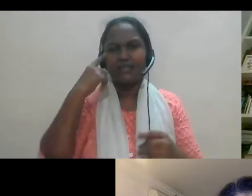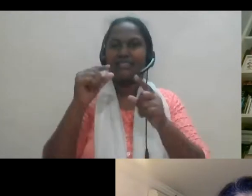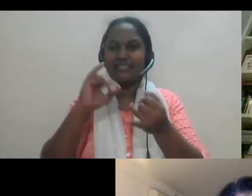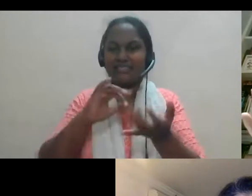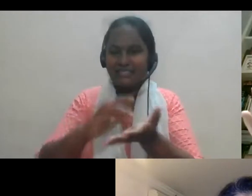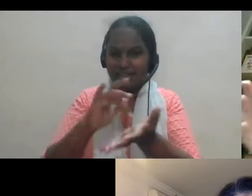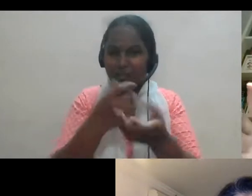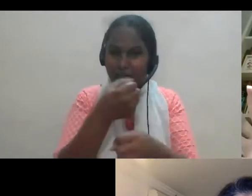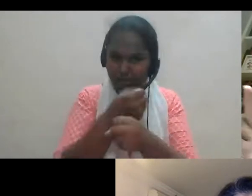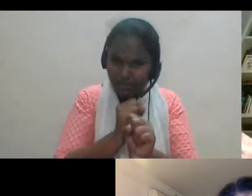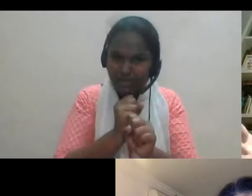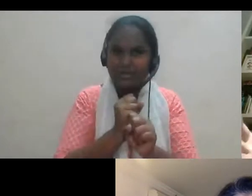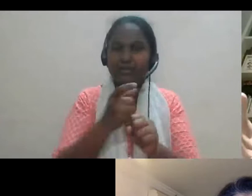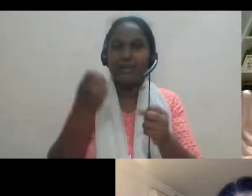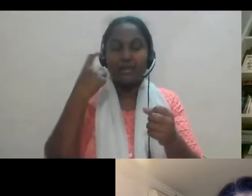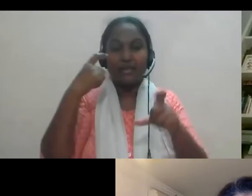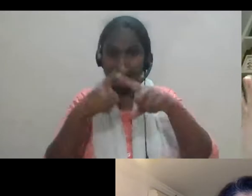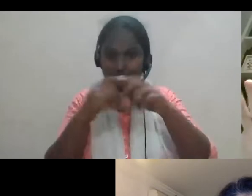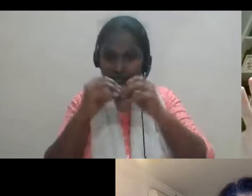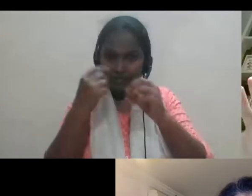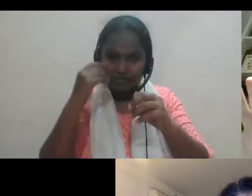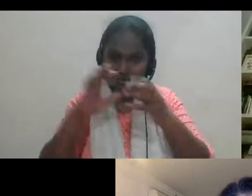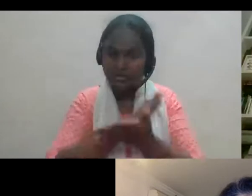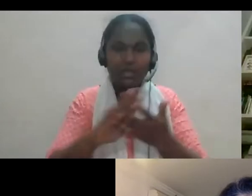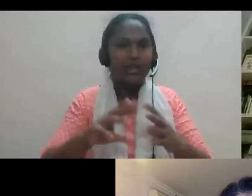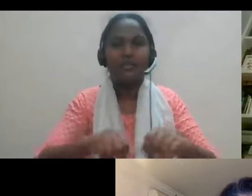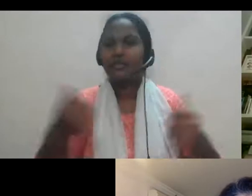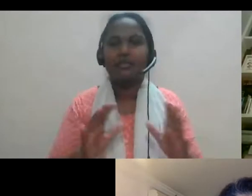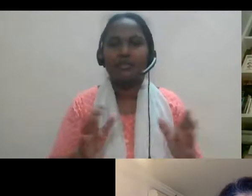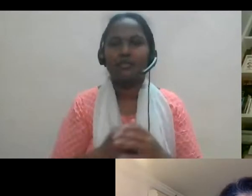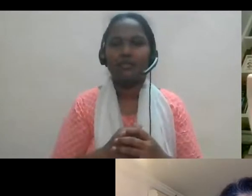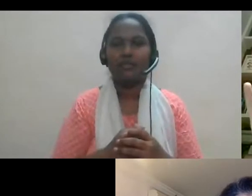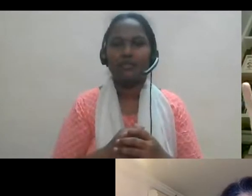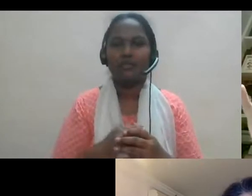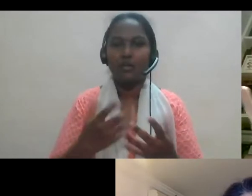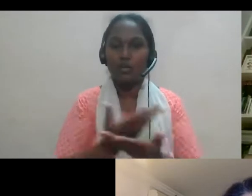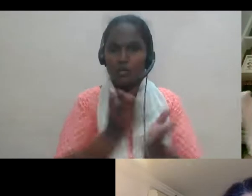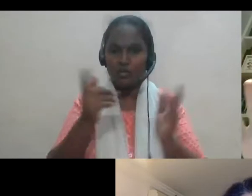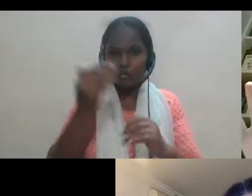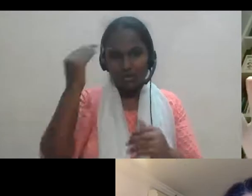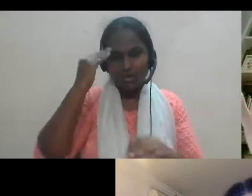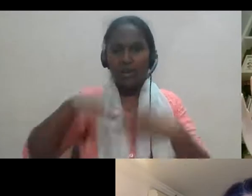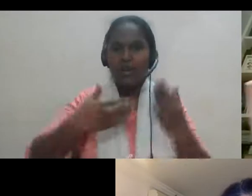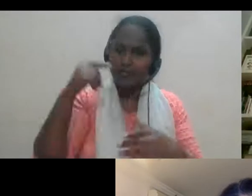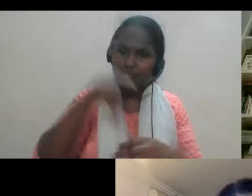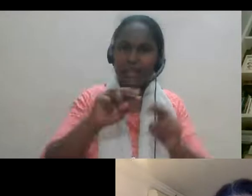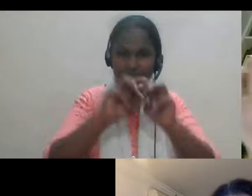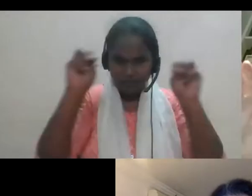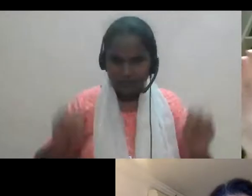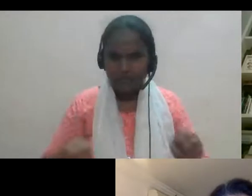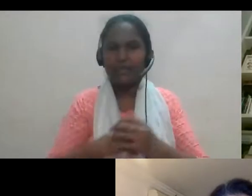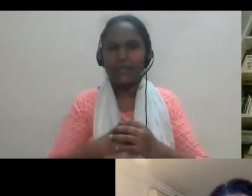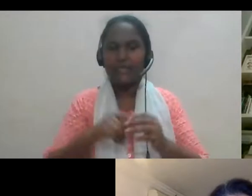that makes exhibitions and nothing mm-hmm. else. That's the only thing you would know about our museum on